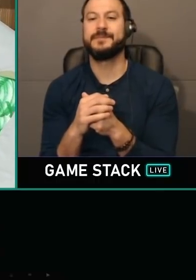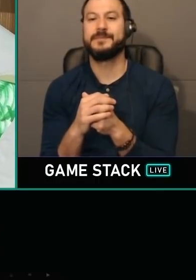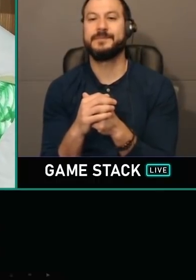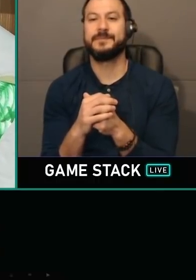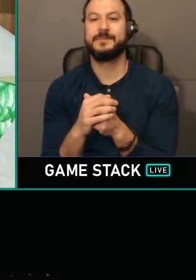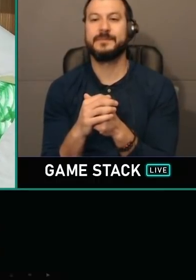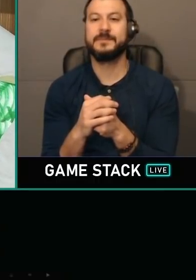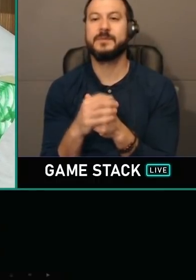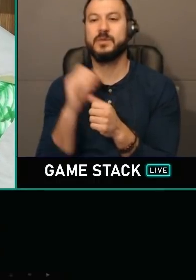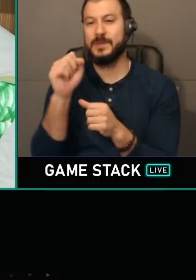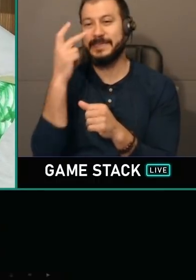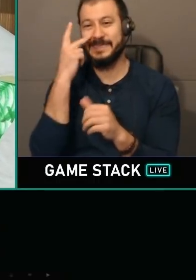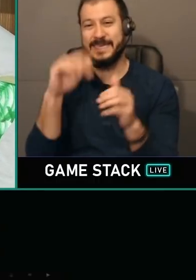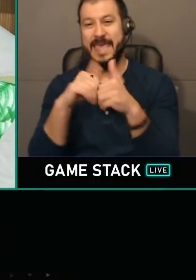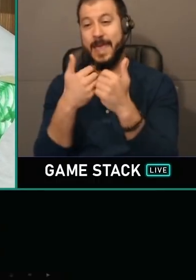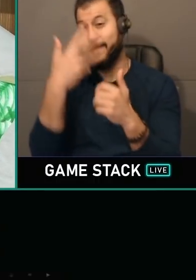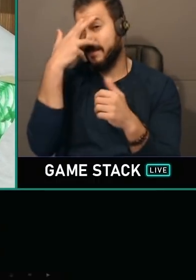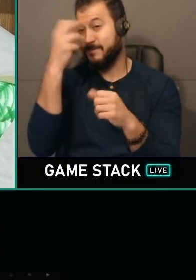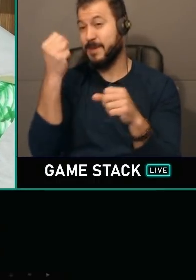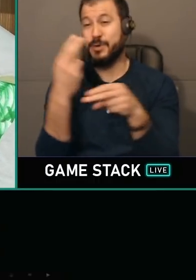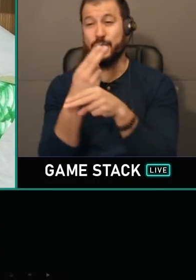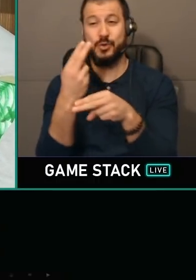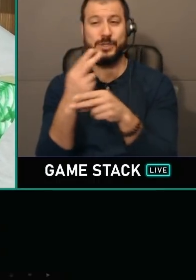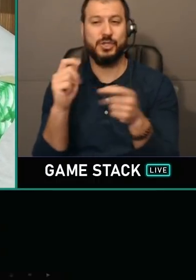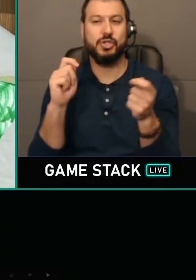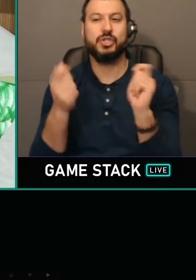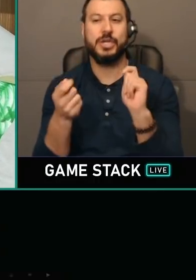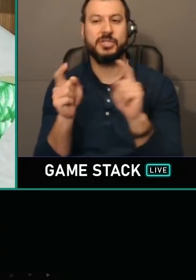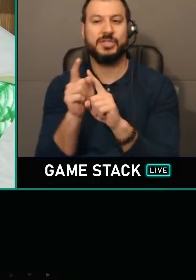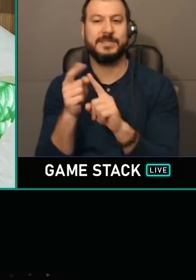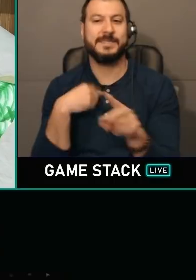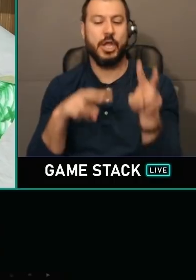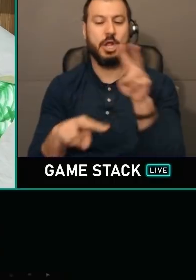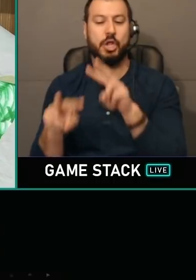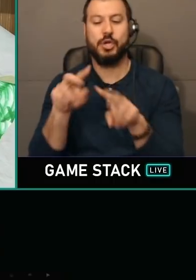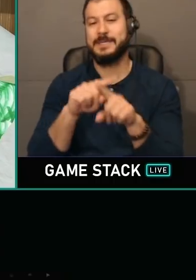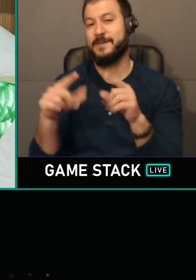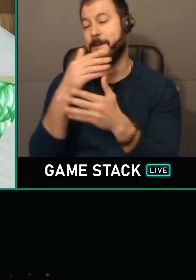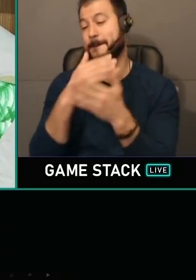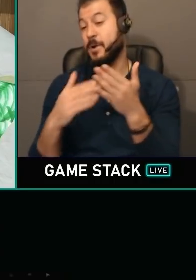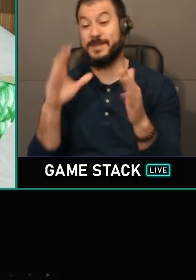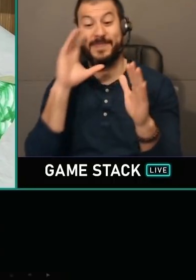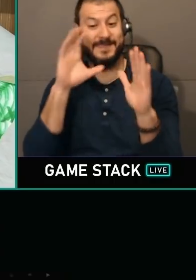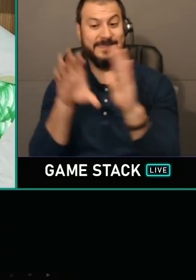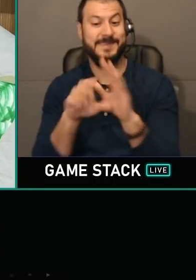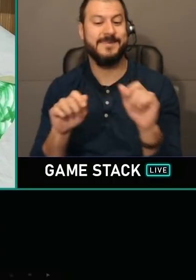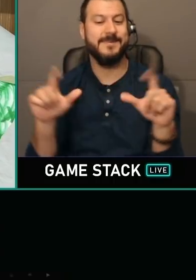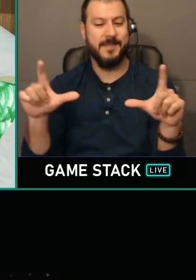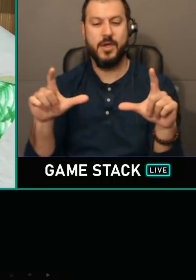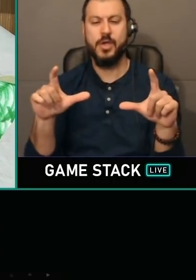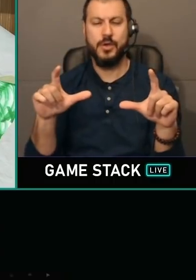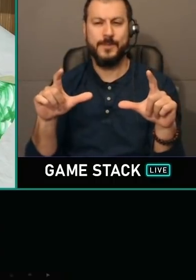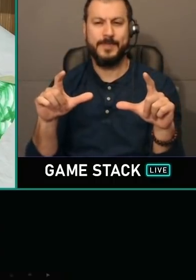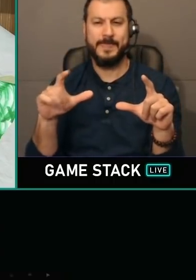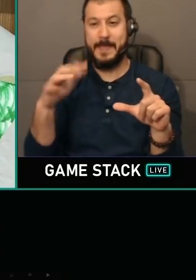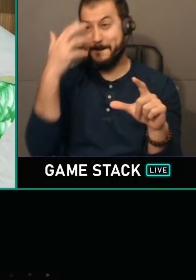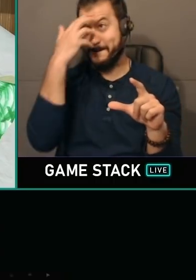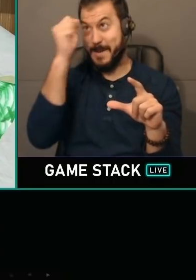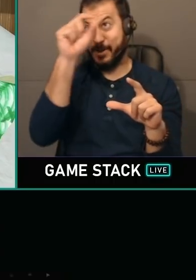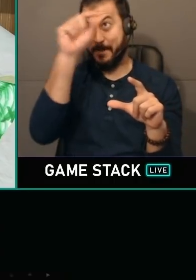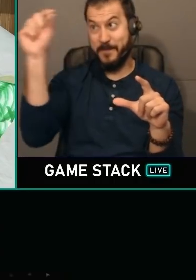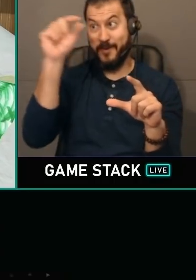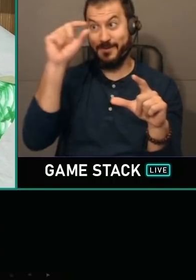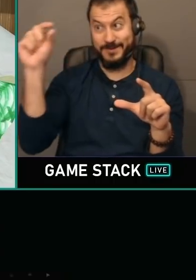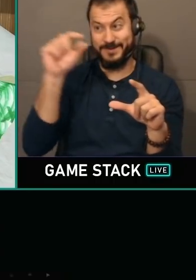And you can see how the memory usage changes as I look at different parts of the scene. You'll note that the memory bars in the upper right-hand